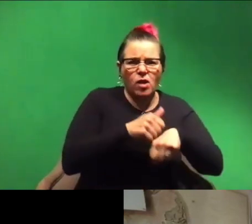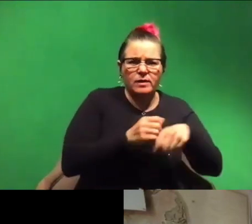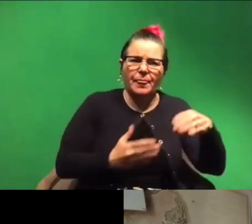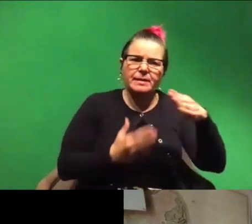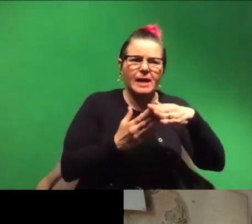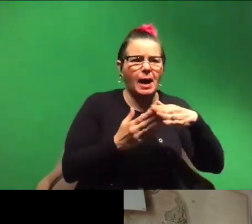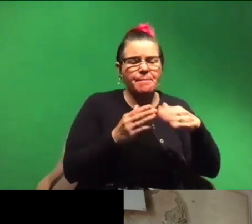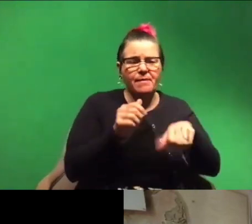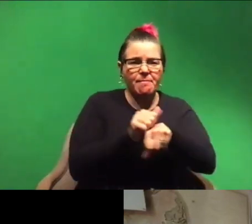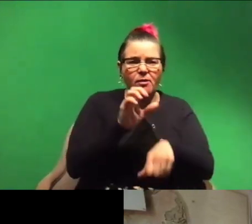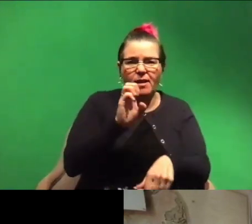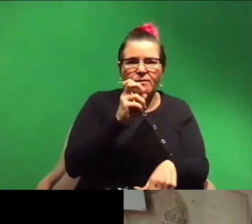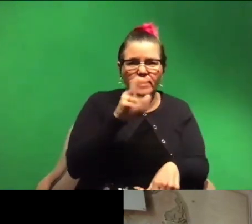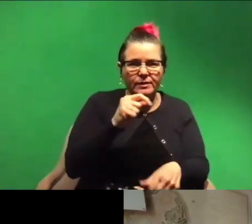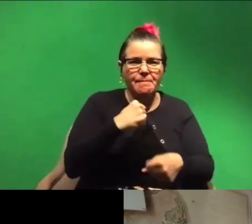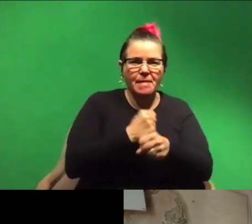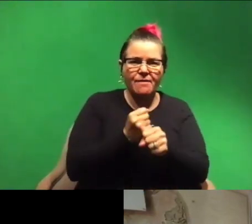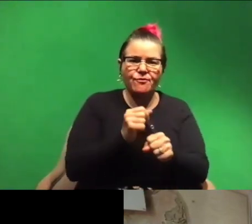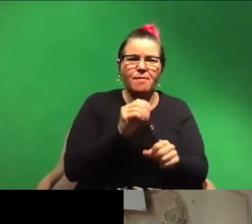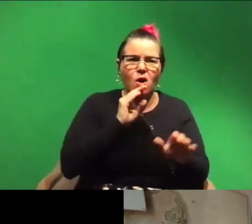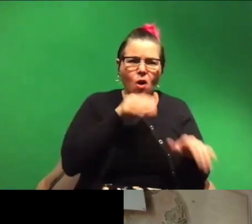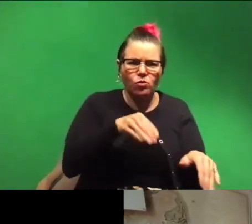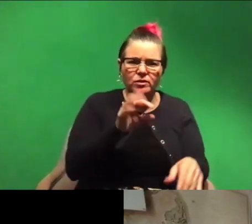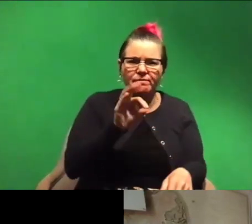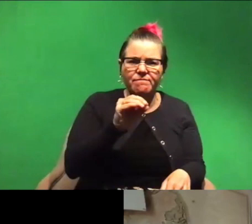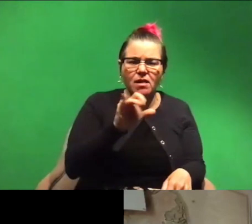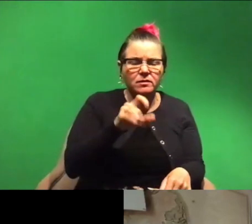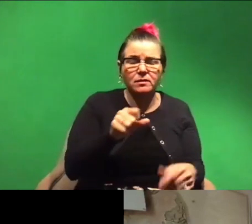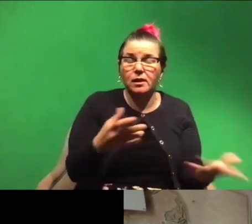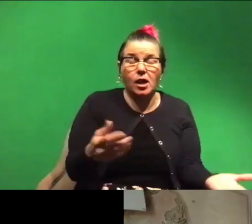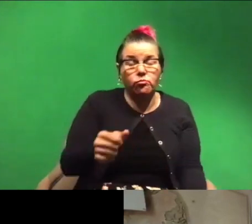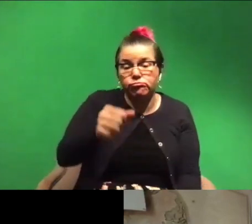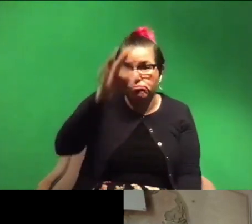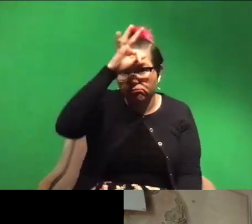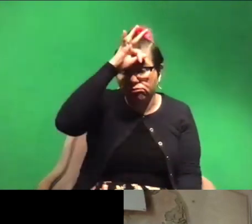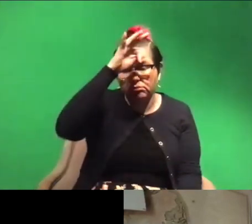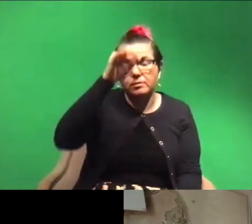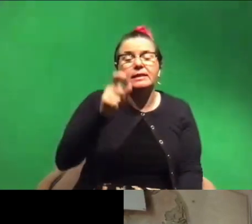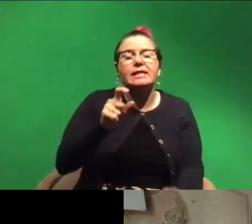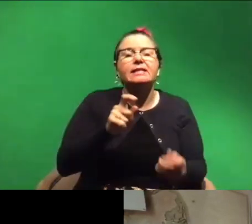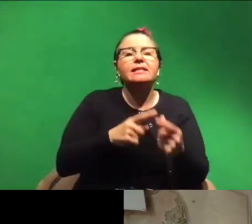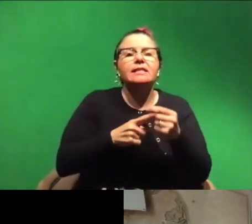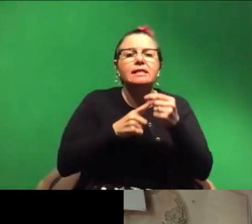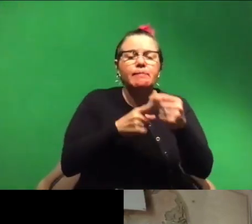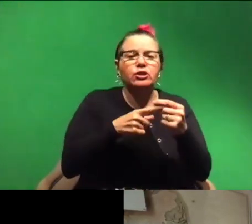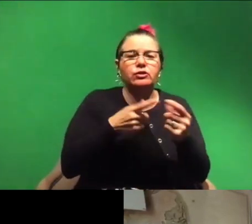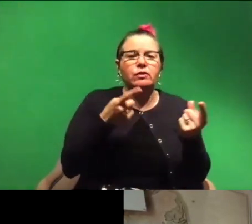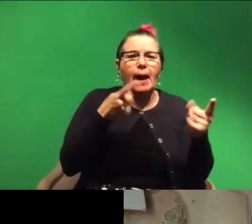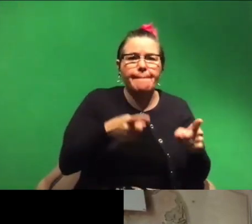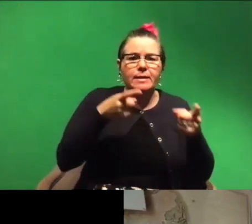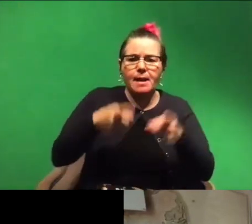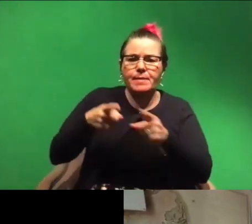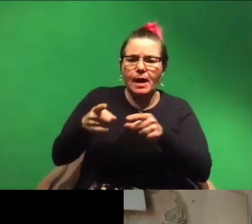Everest can be made out of marine fossils. You need quite special circumstances to get fossils. So a lot of